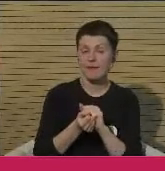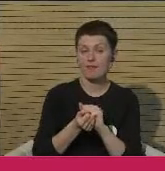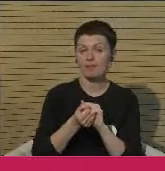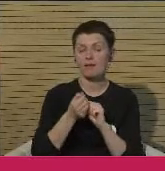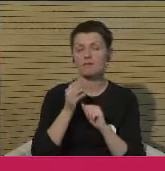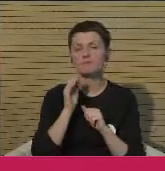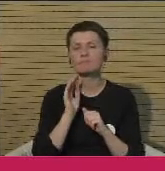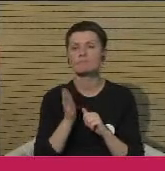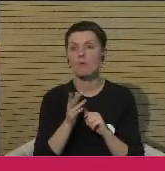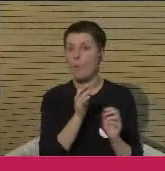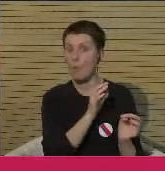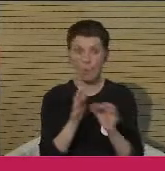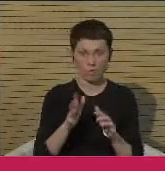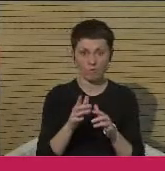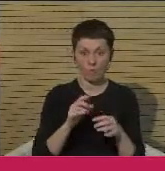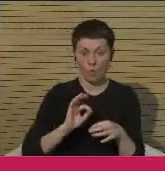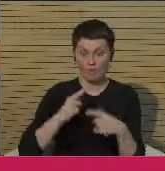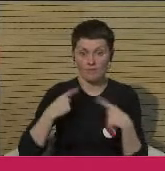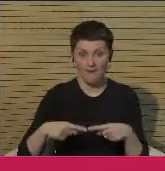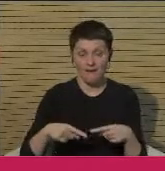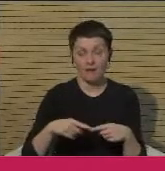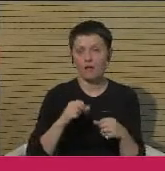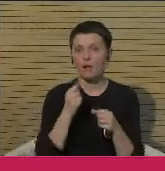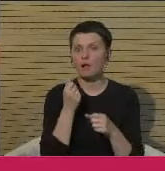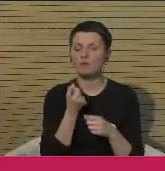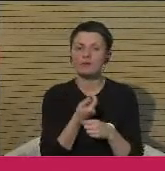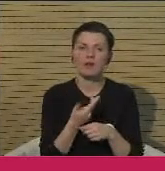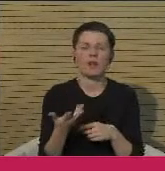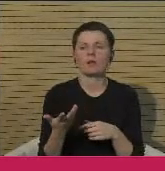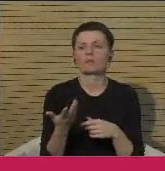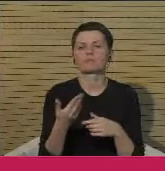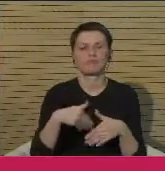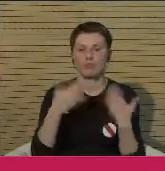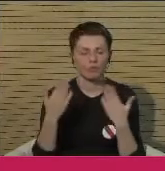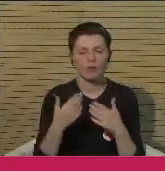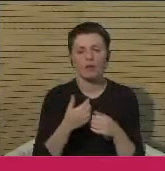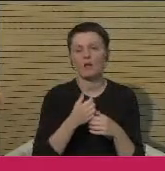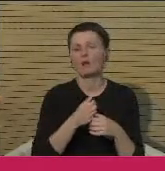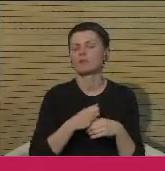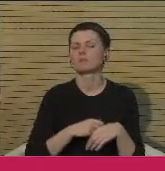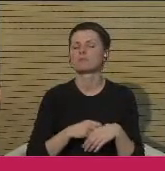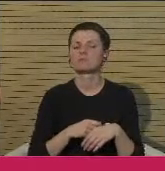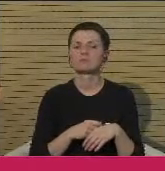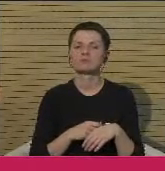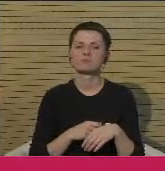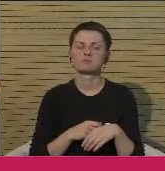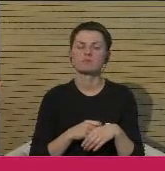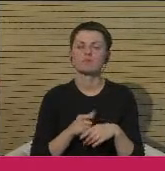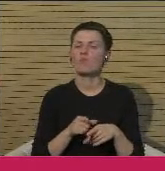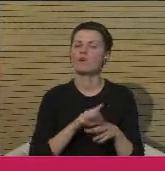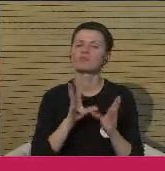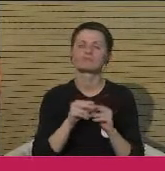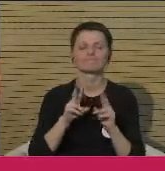But when we think about this change in a very short-term perspective, like a couple of days,